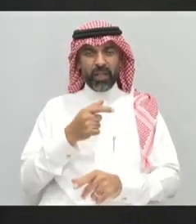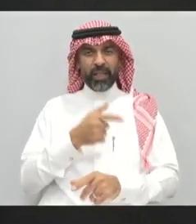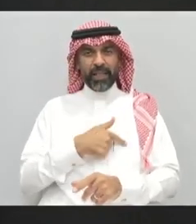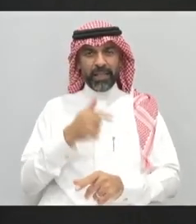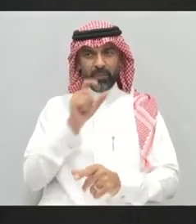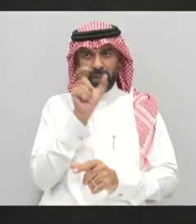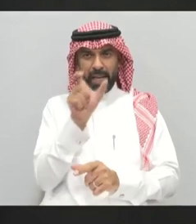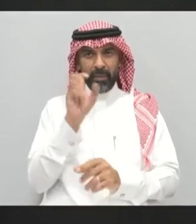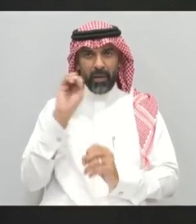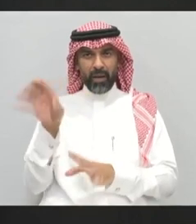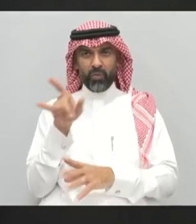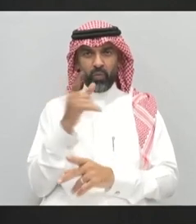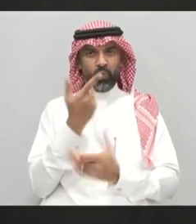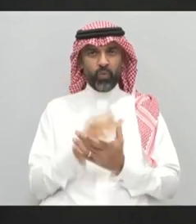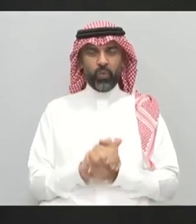know? Hmm.